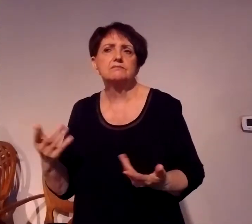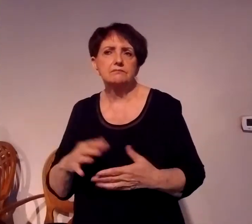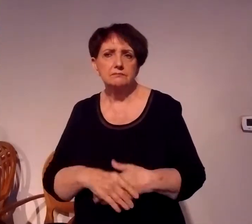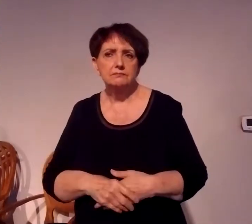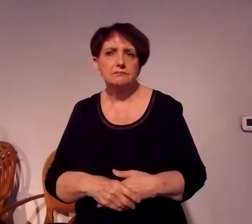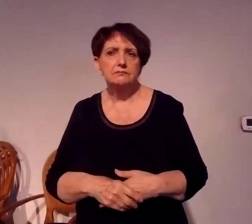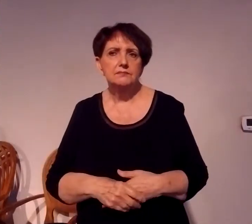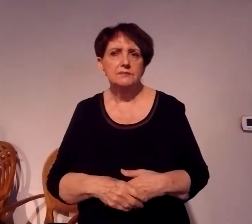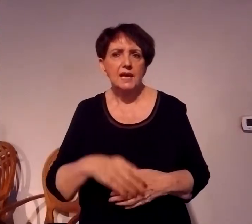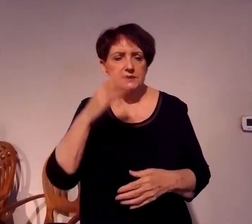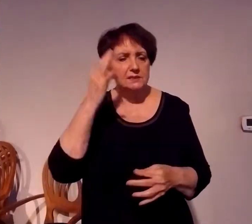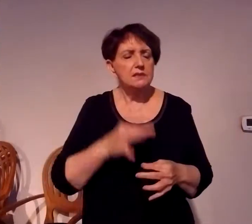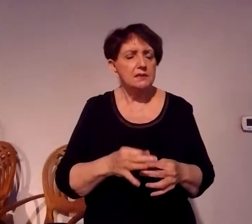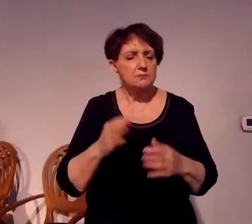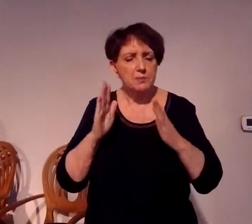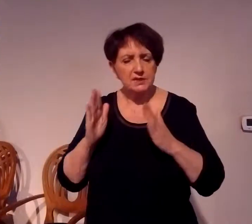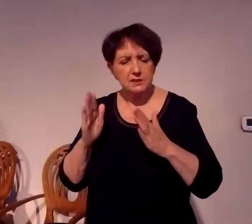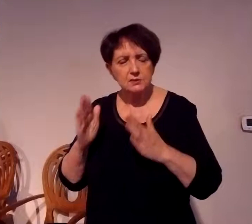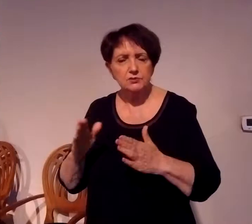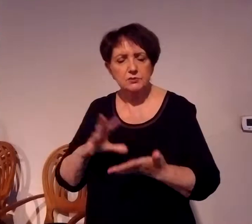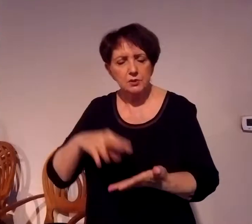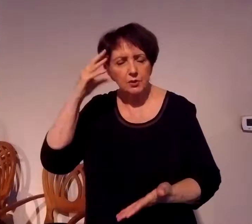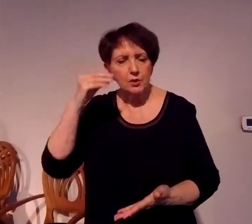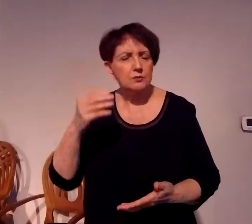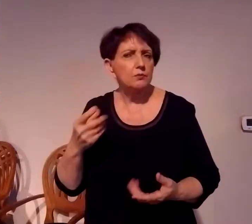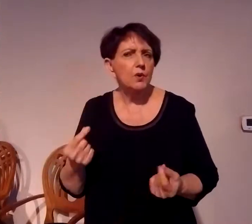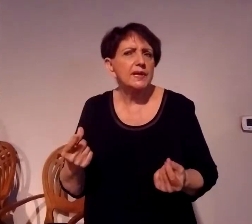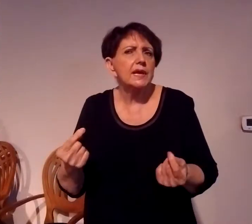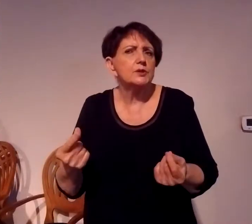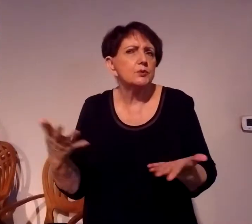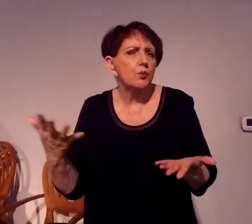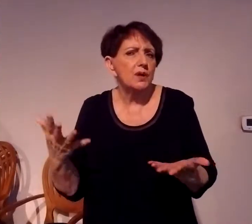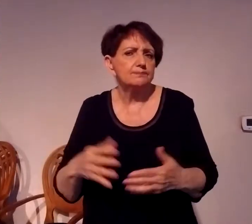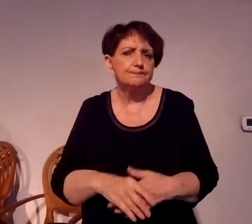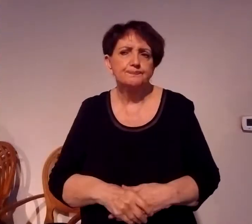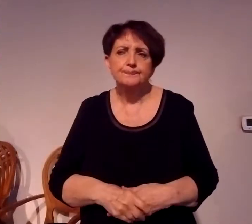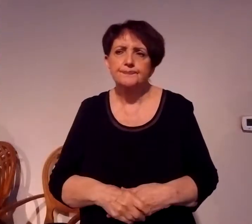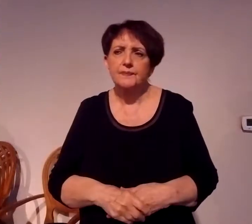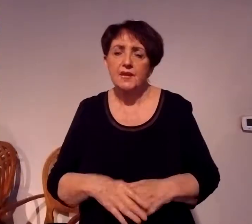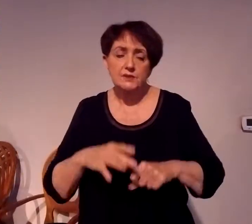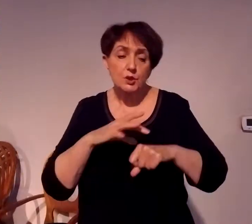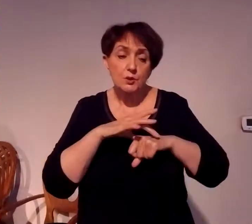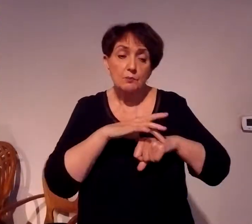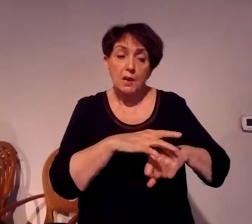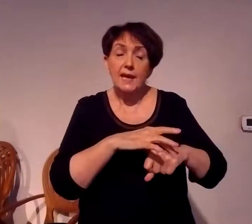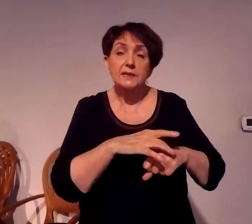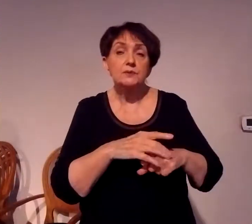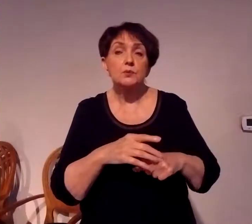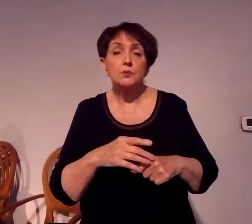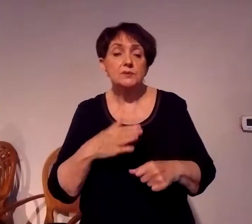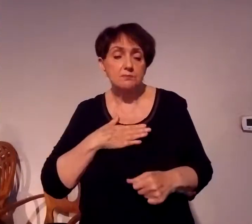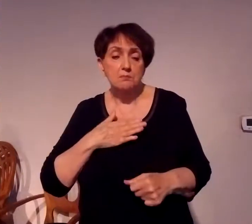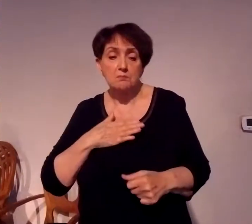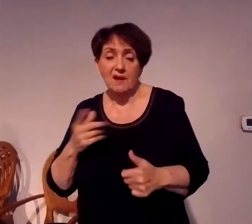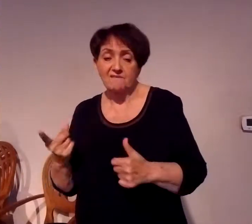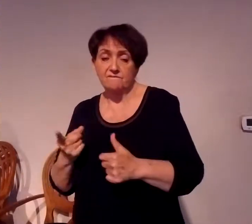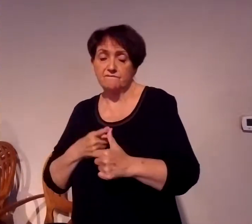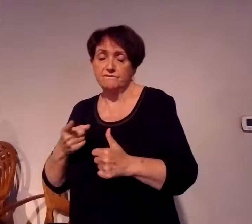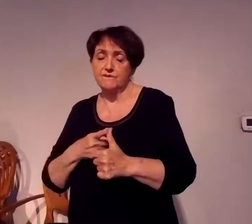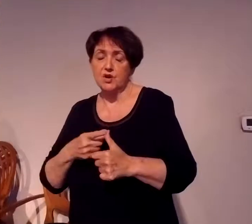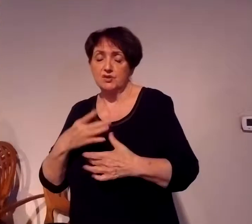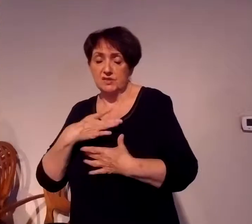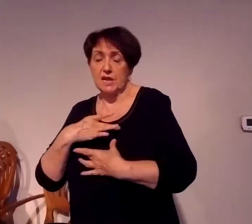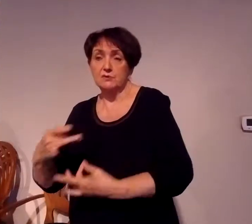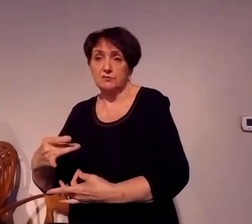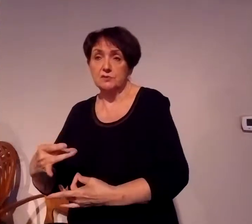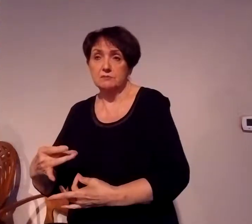I decided to pay attention and to learn about what I could do. And so the planet became my first overarching, overriding interest, because